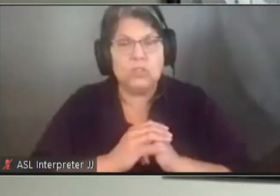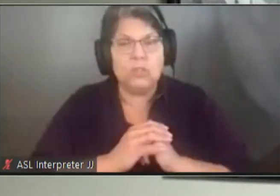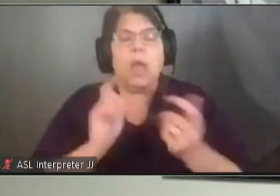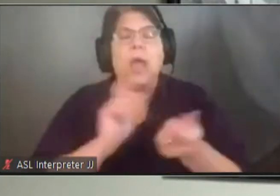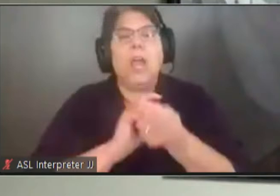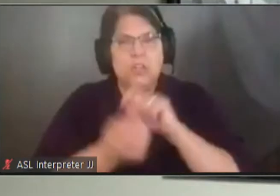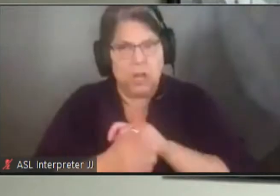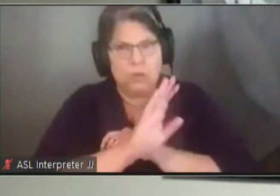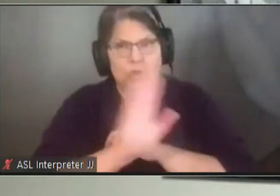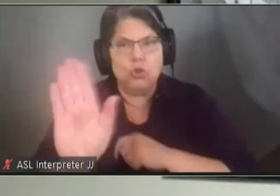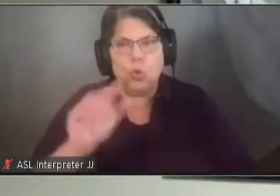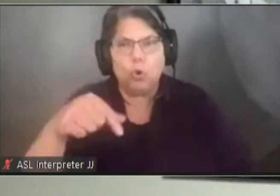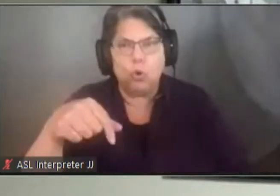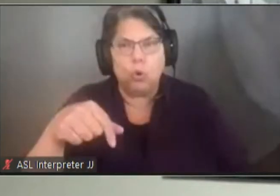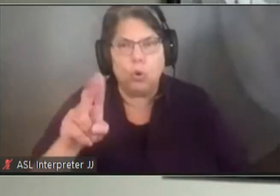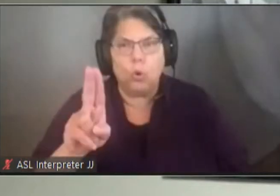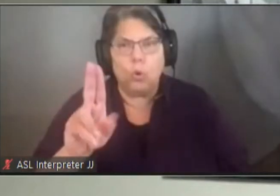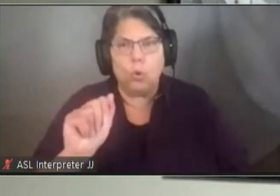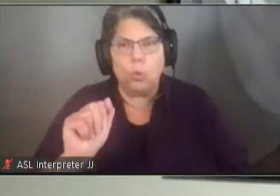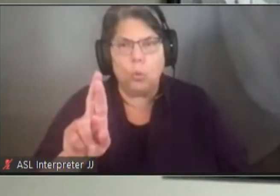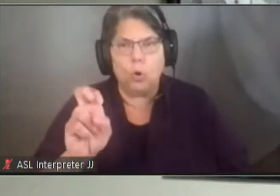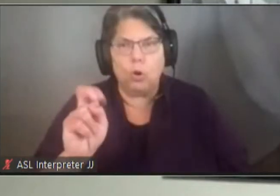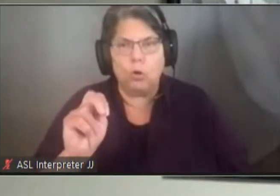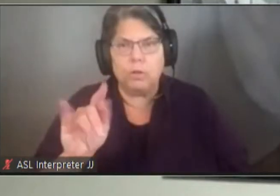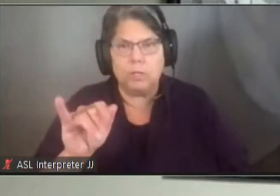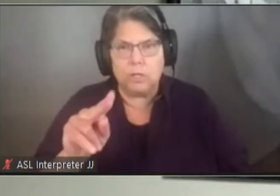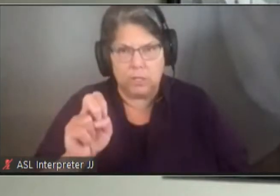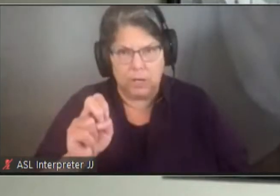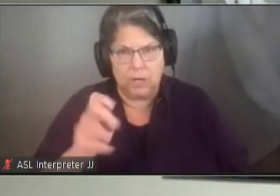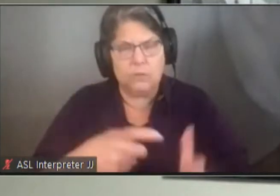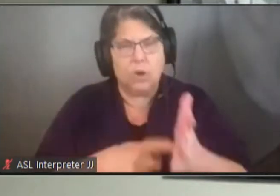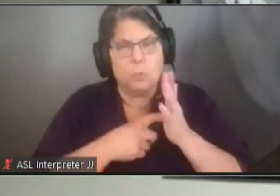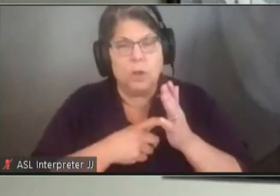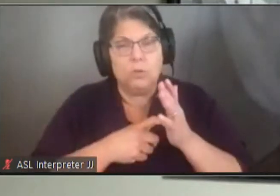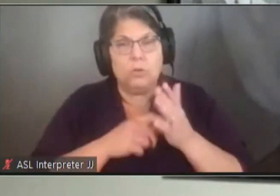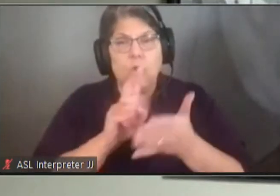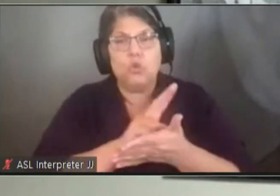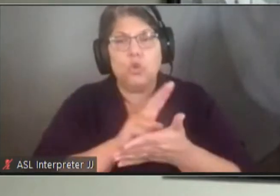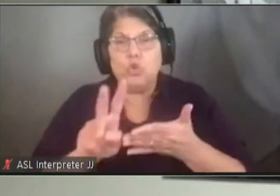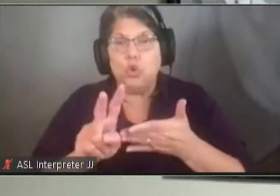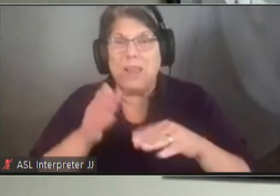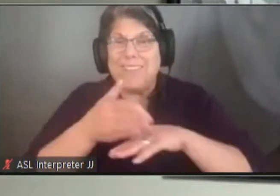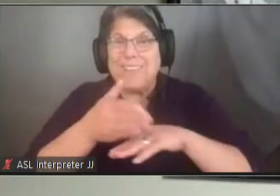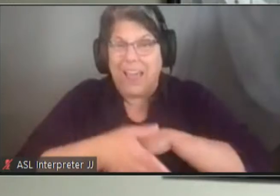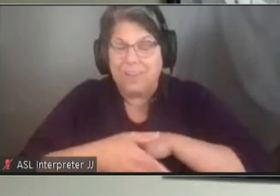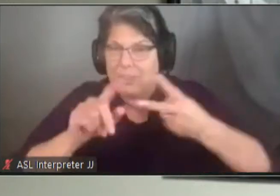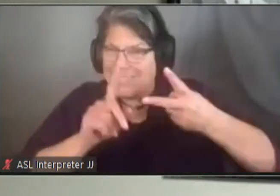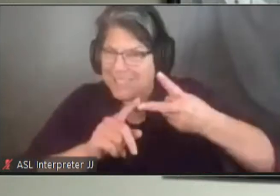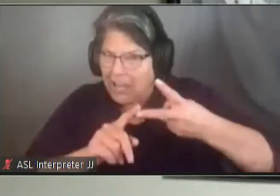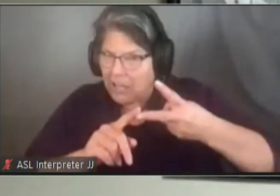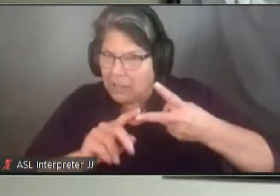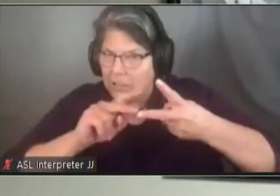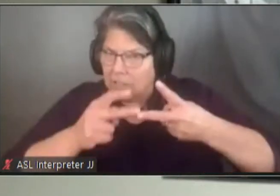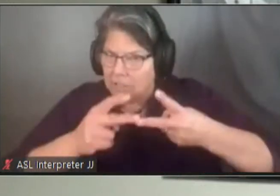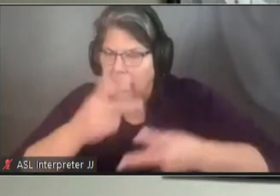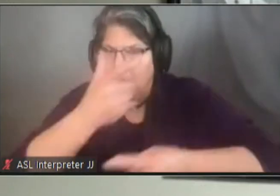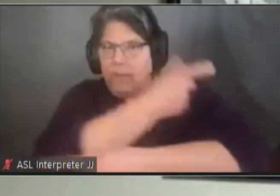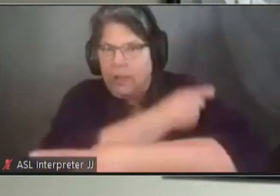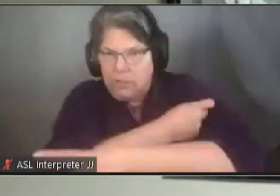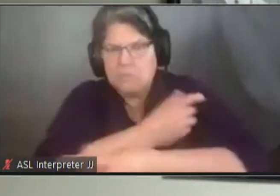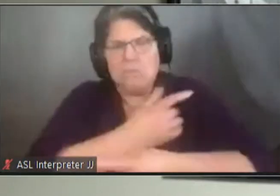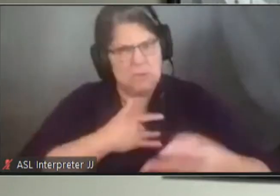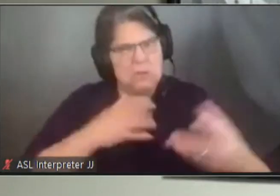quarantine requirements from 2 weeks after your second vaccine, when you're considered at full immunity from those